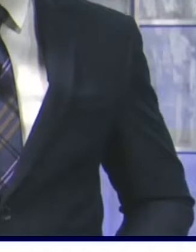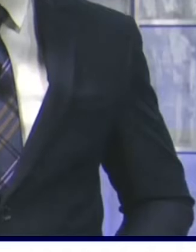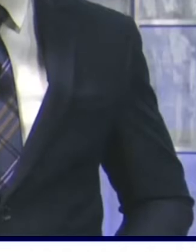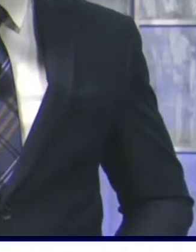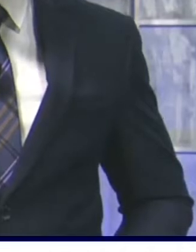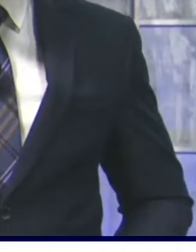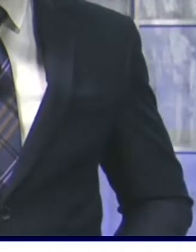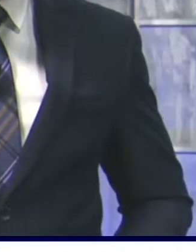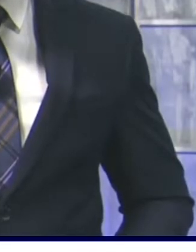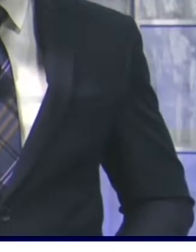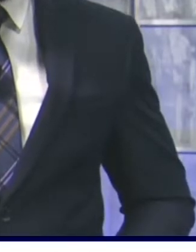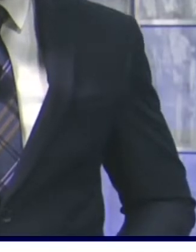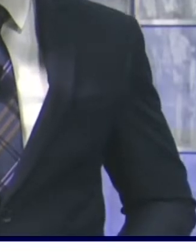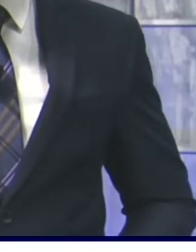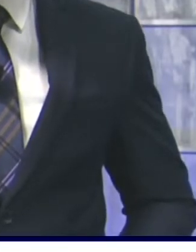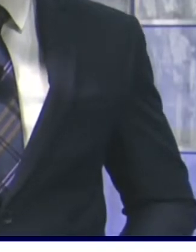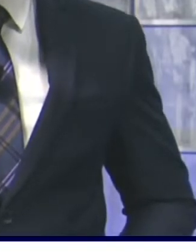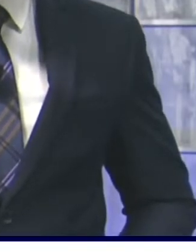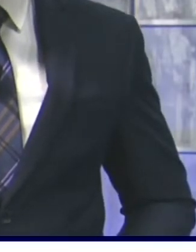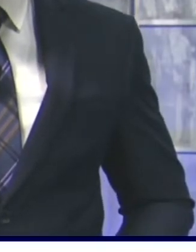Zealand goes into a reserve day.